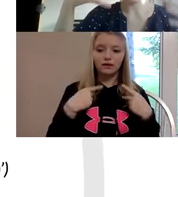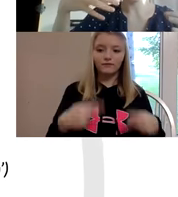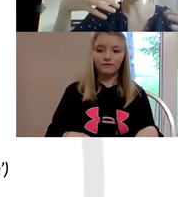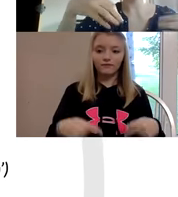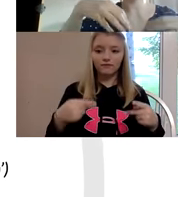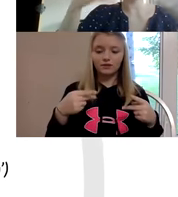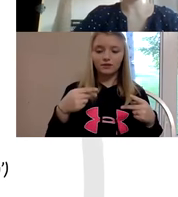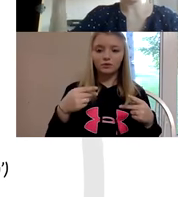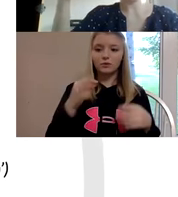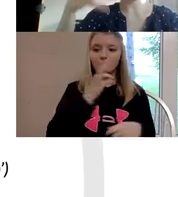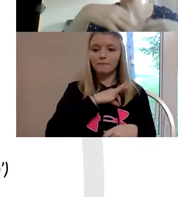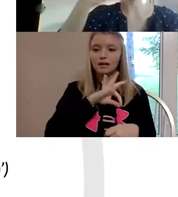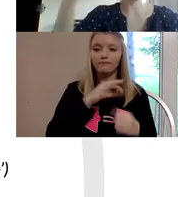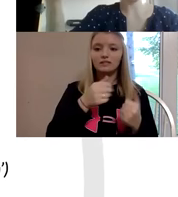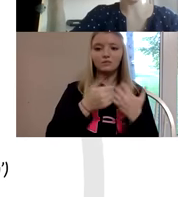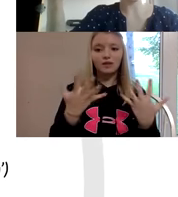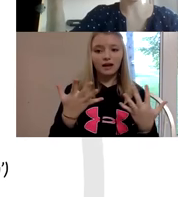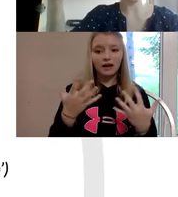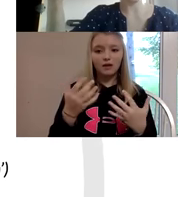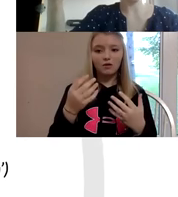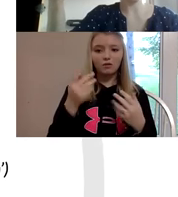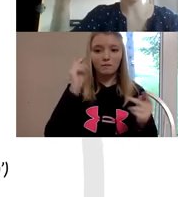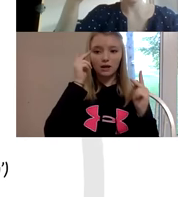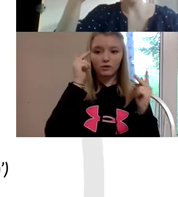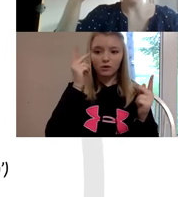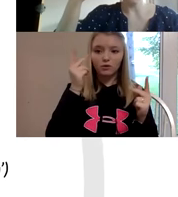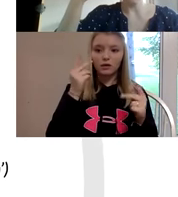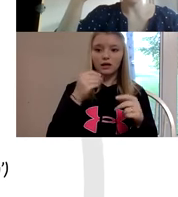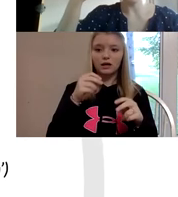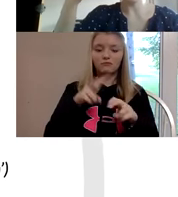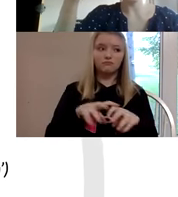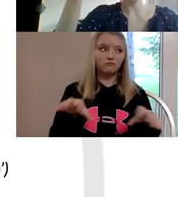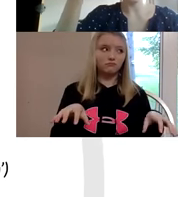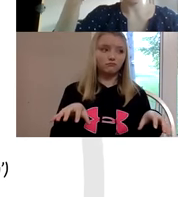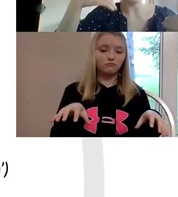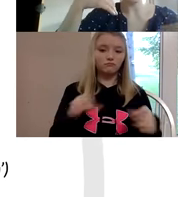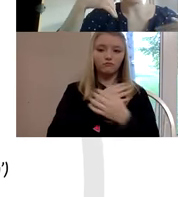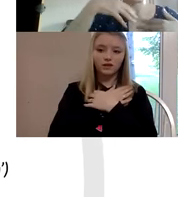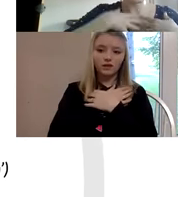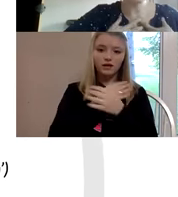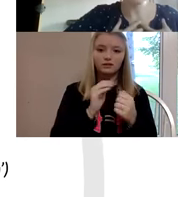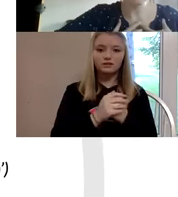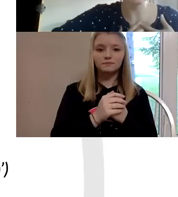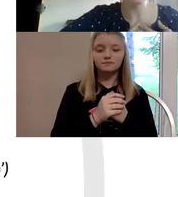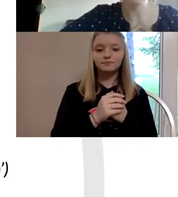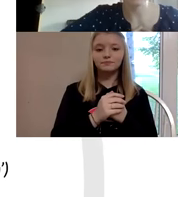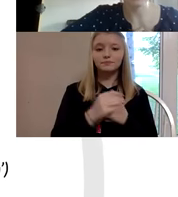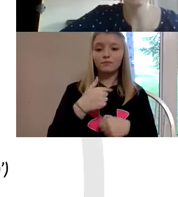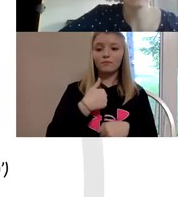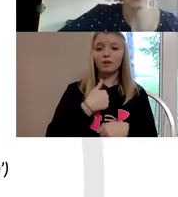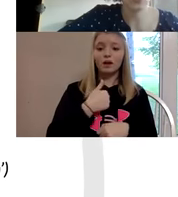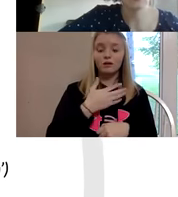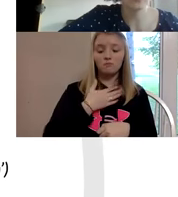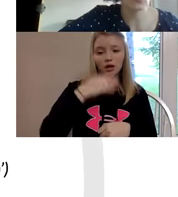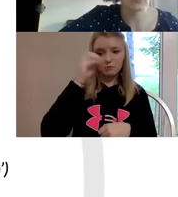benefits without the paranoia and the couch potato. it does, I feel I